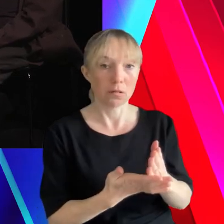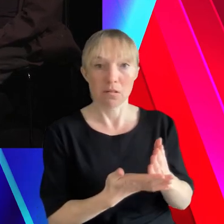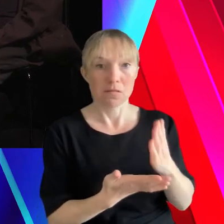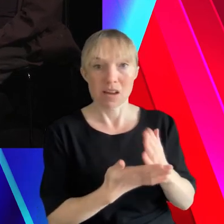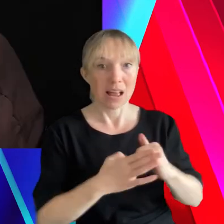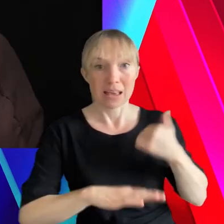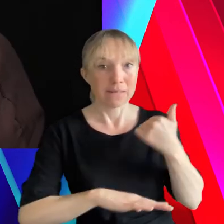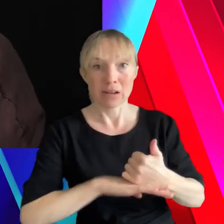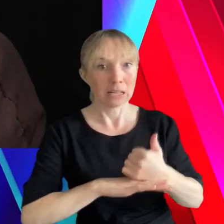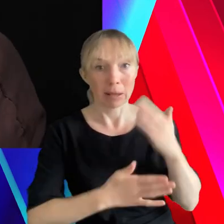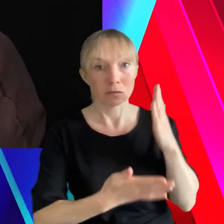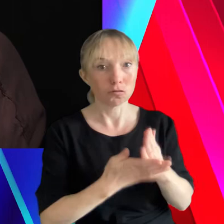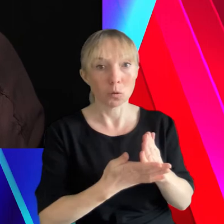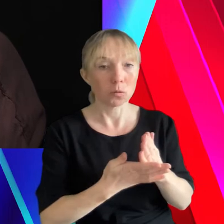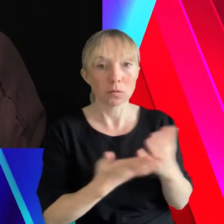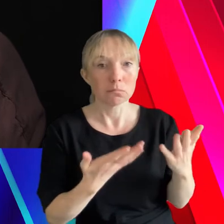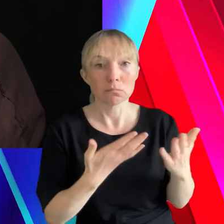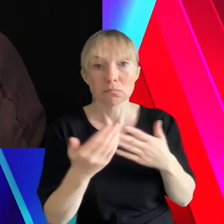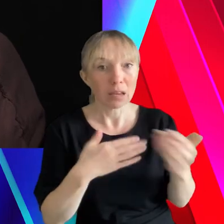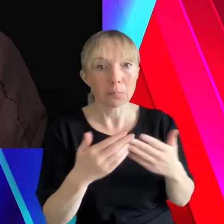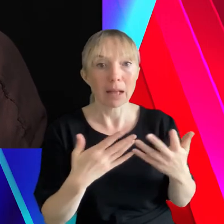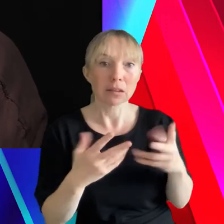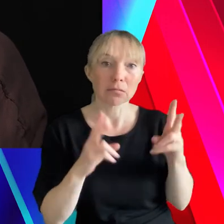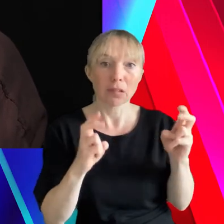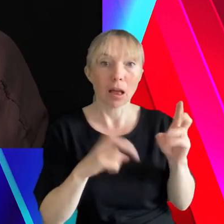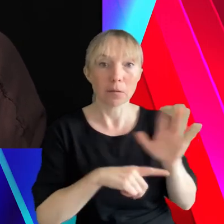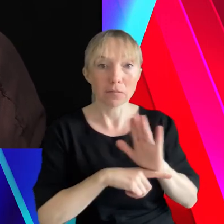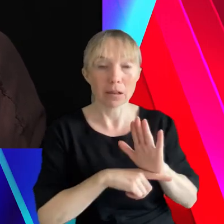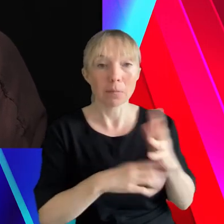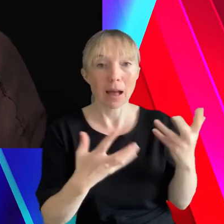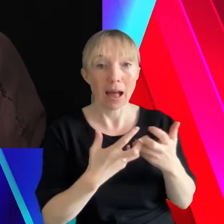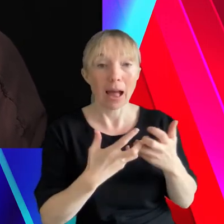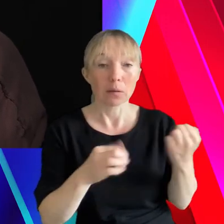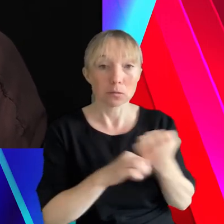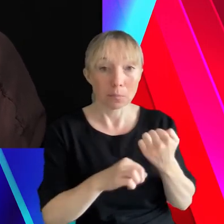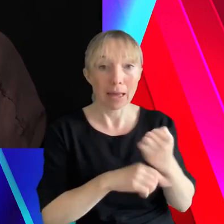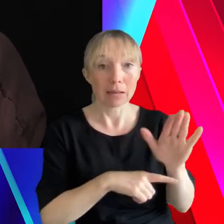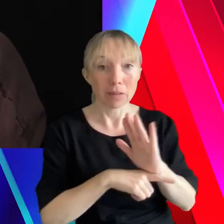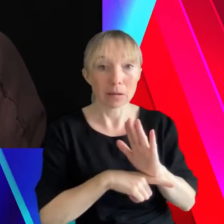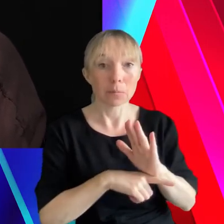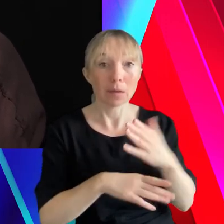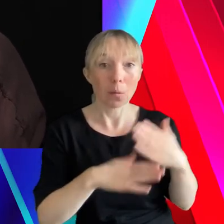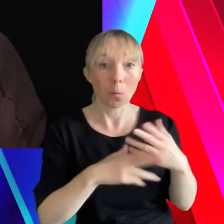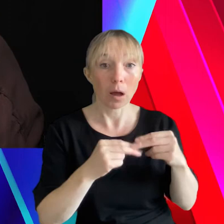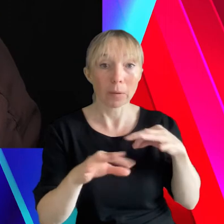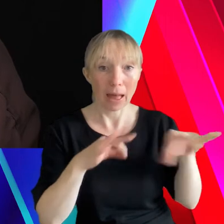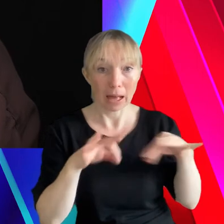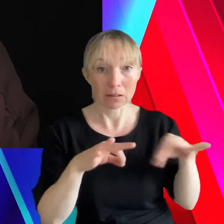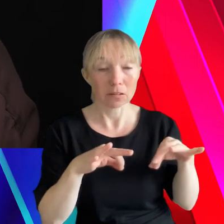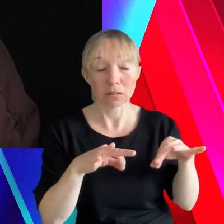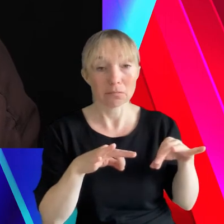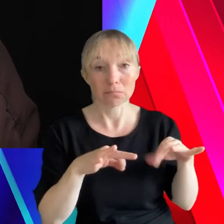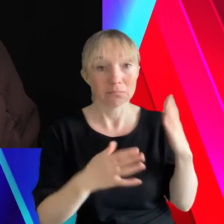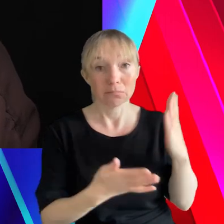how, no matter what kind of film, how to make films and how to work with actors. There's no question about that.